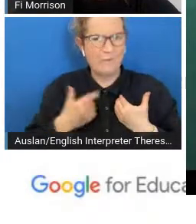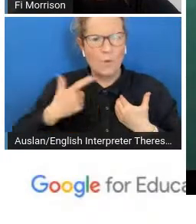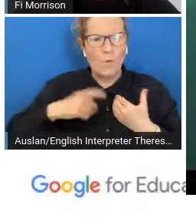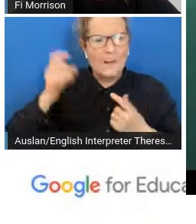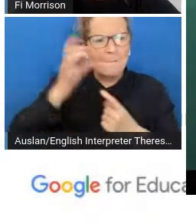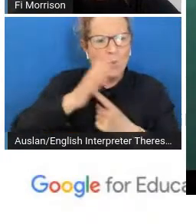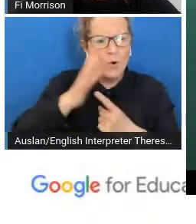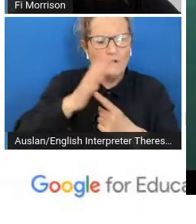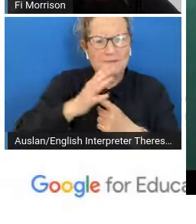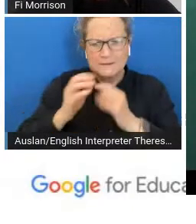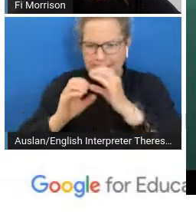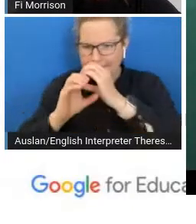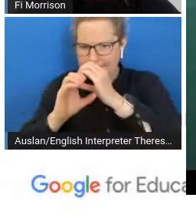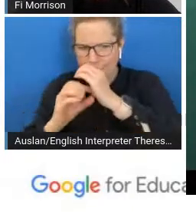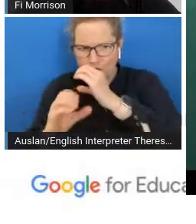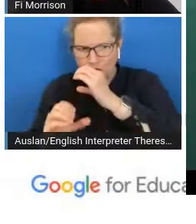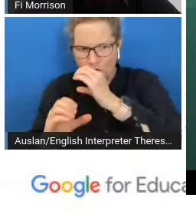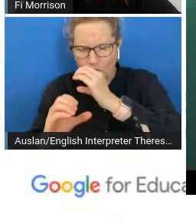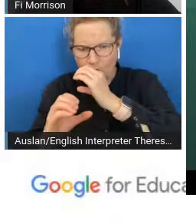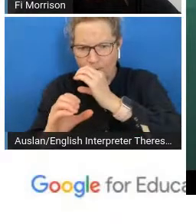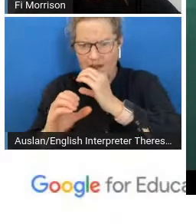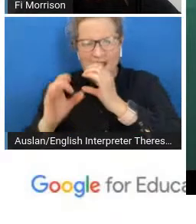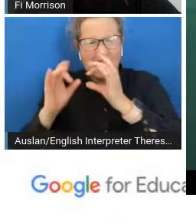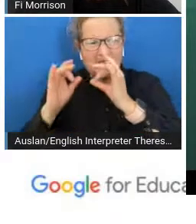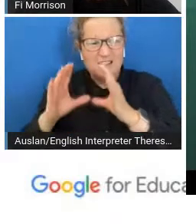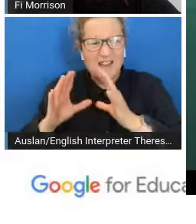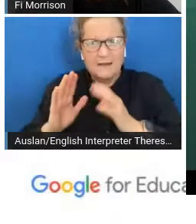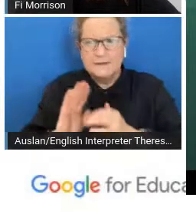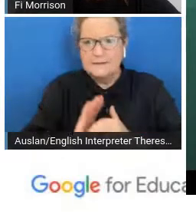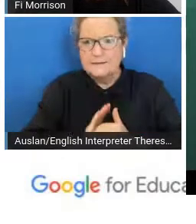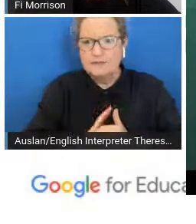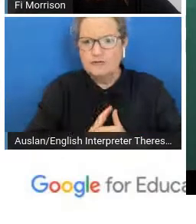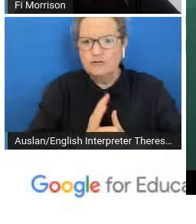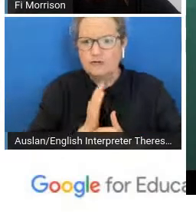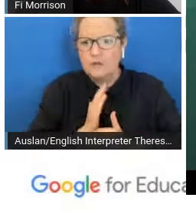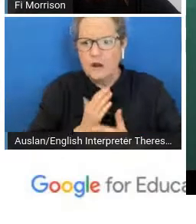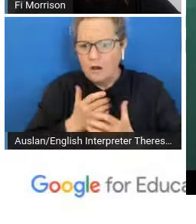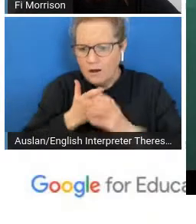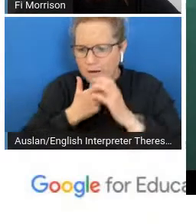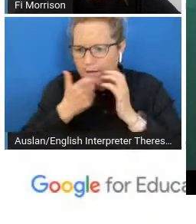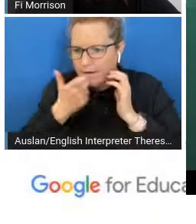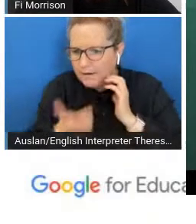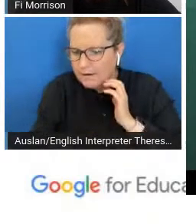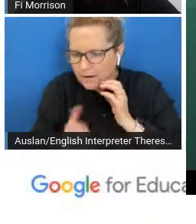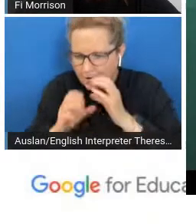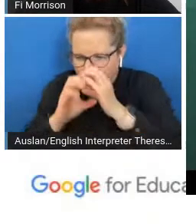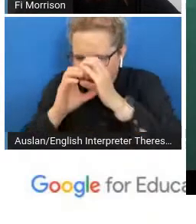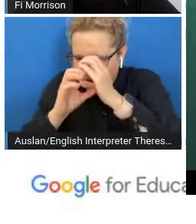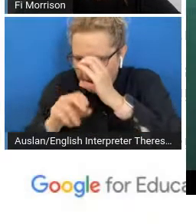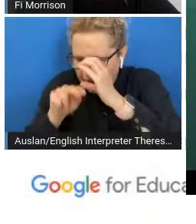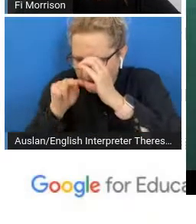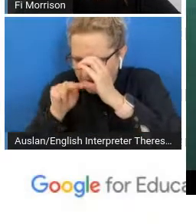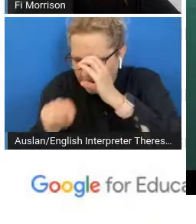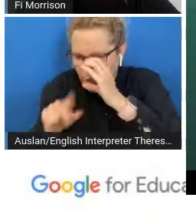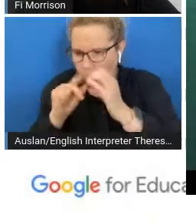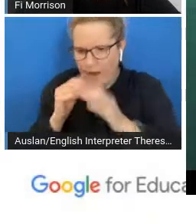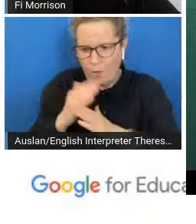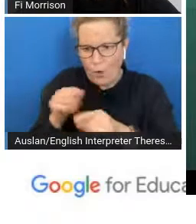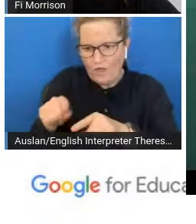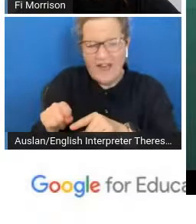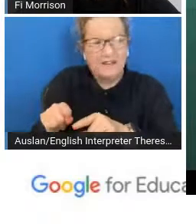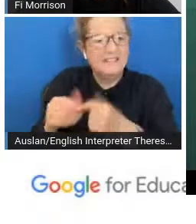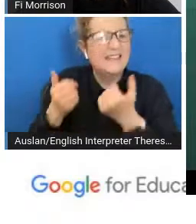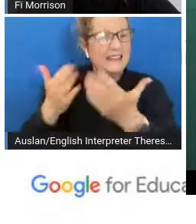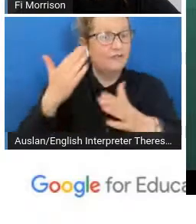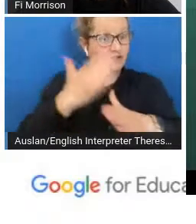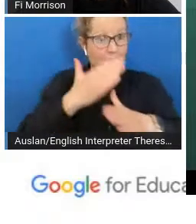a microscope creates a vocabulary, creates an interest. It gives a kid an opportunity. If you can operate a microscope, that's a job. If